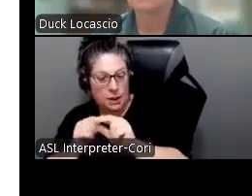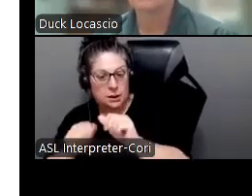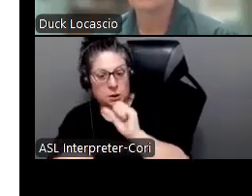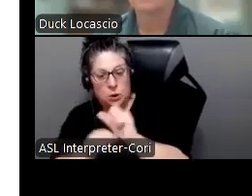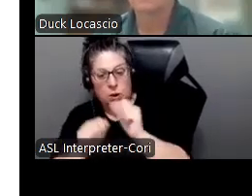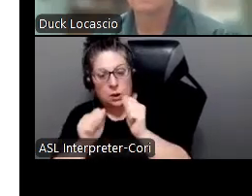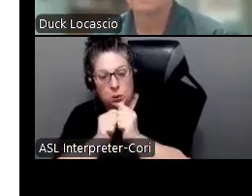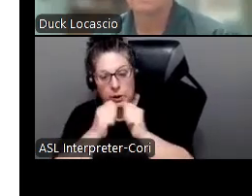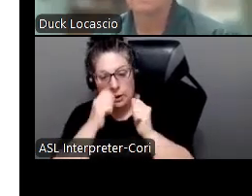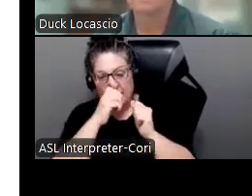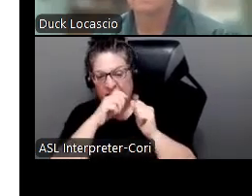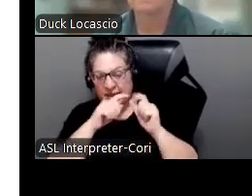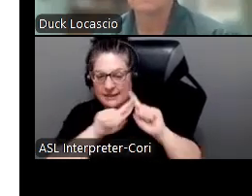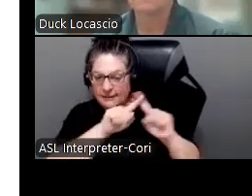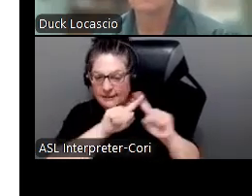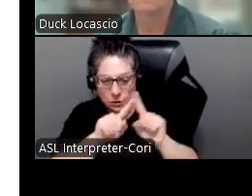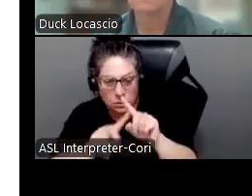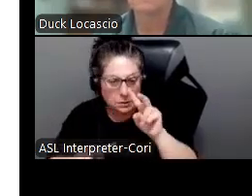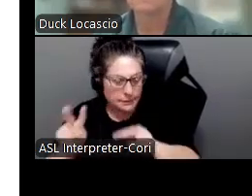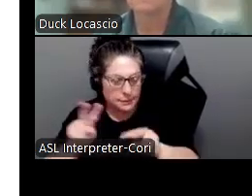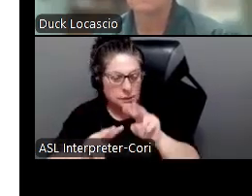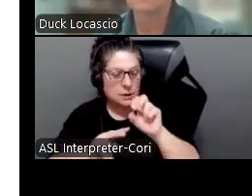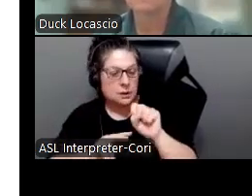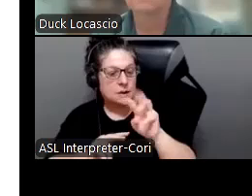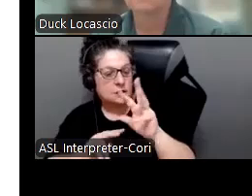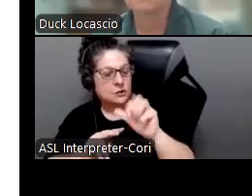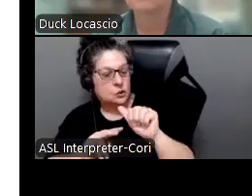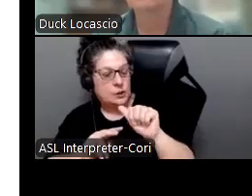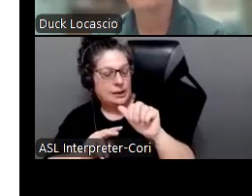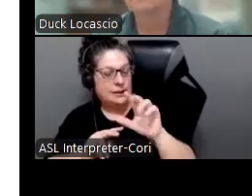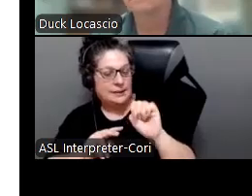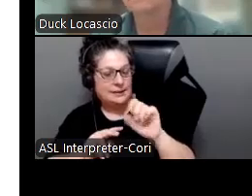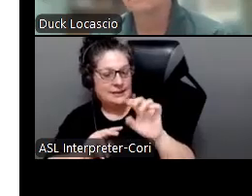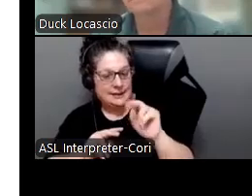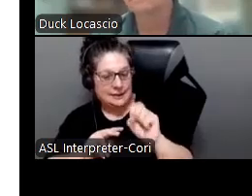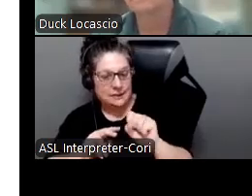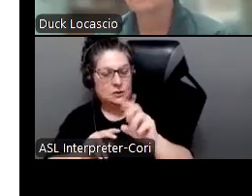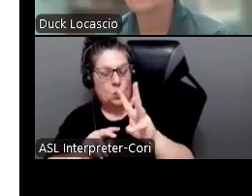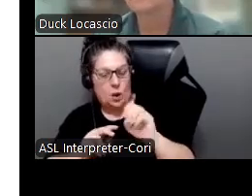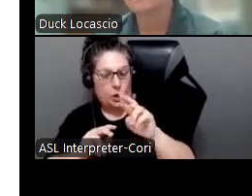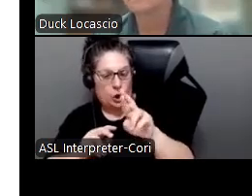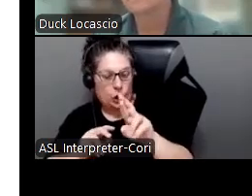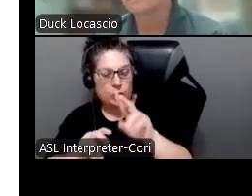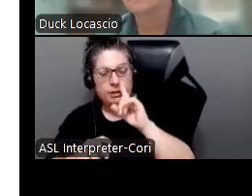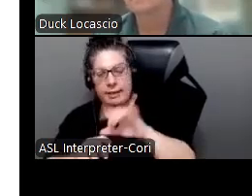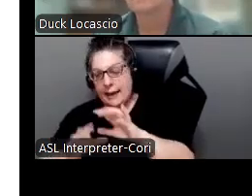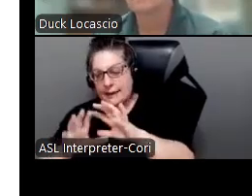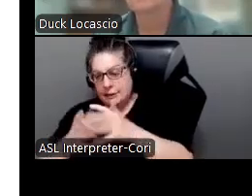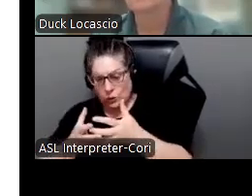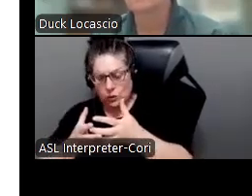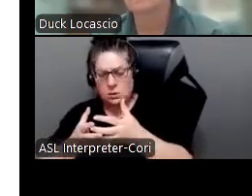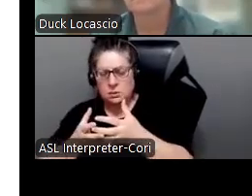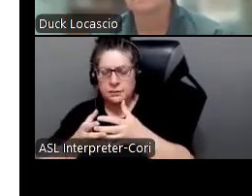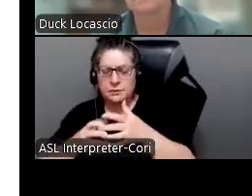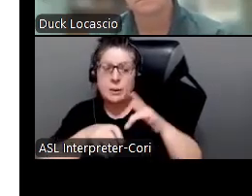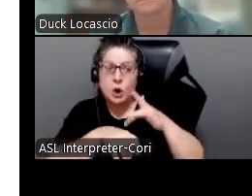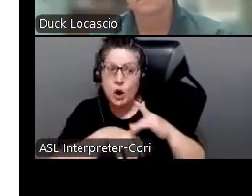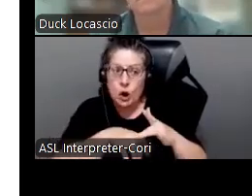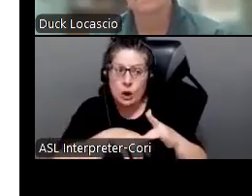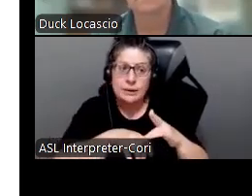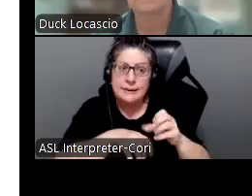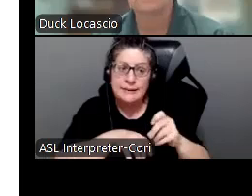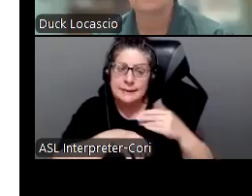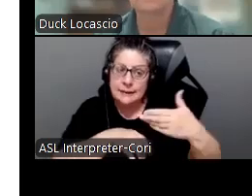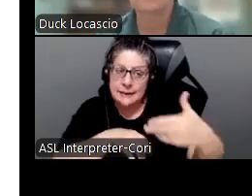warblers and looking at Swainson's warbler as a species that is tied to early successional bottomland habitat